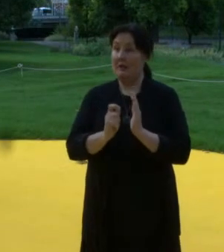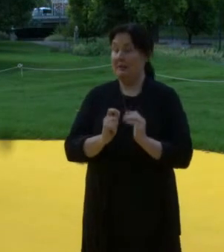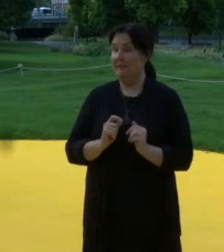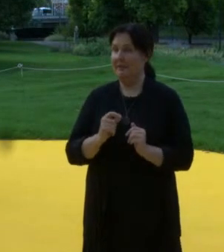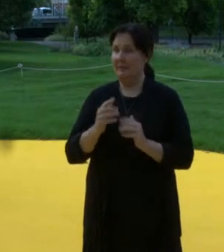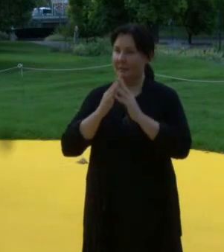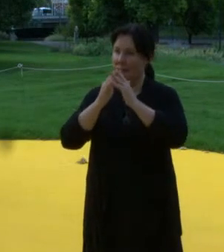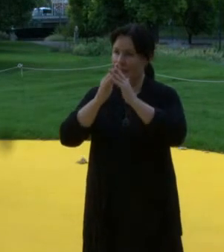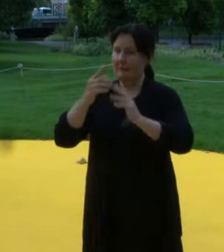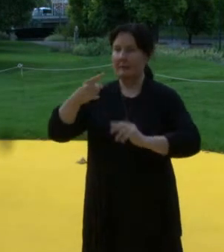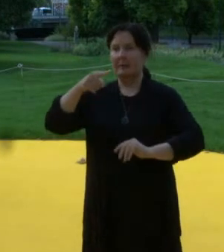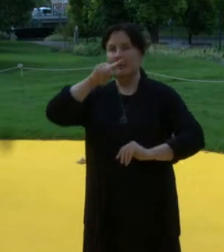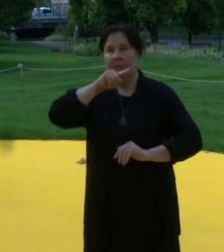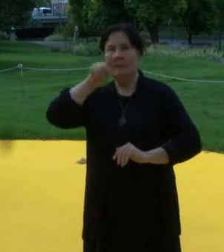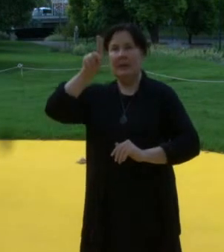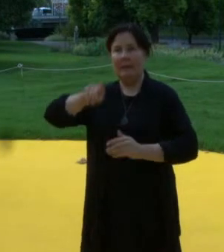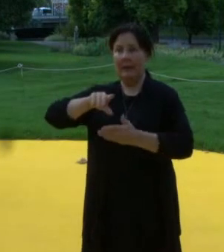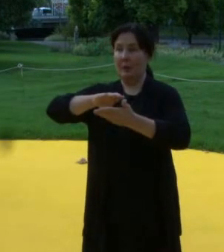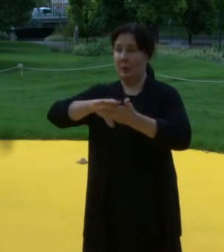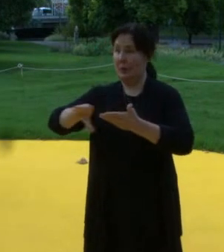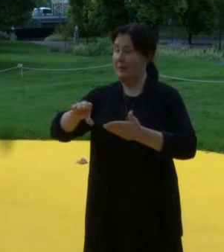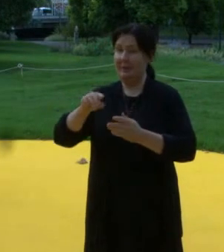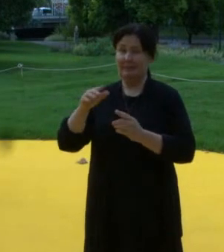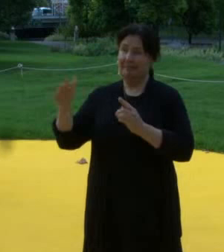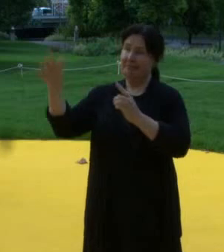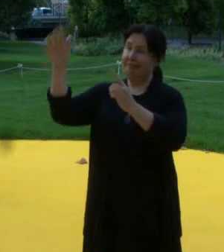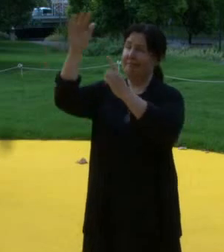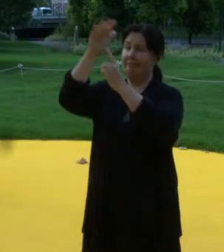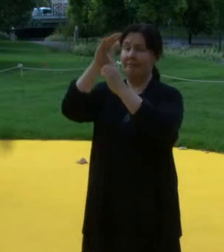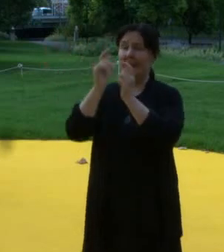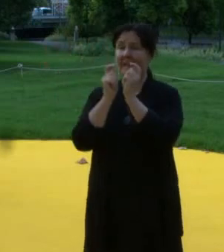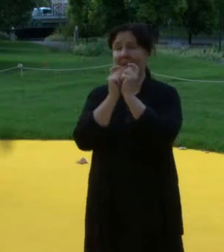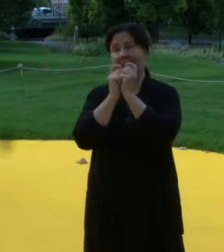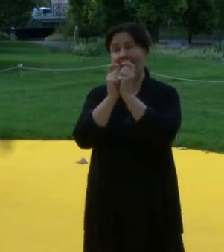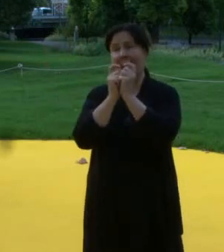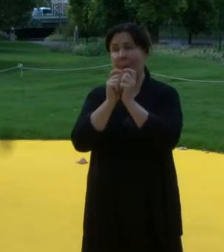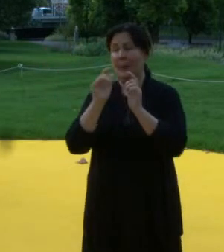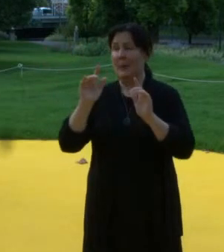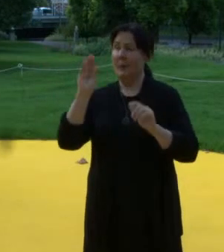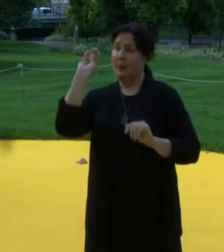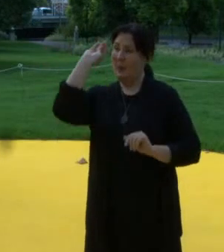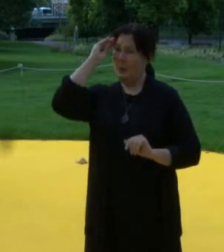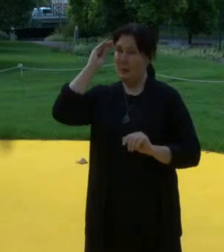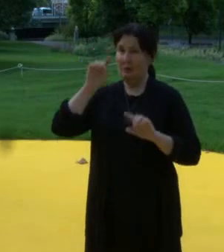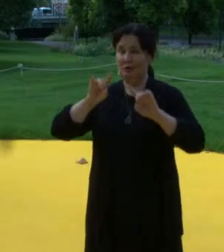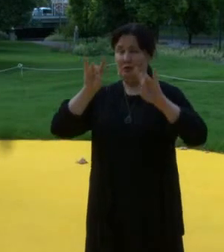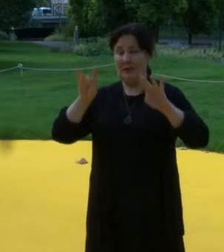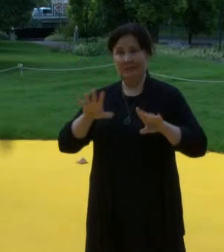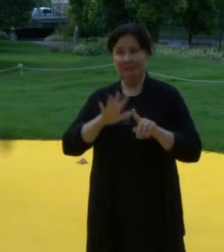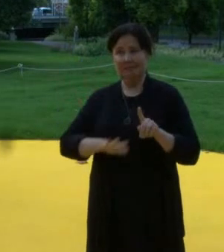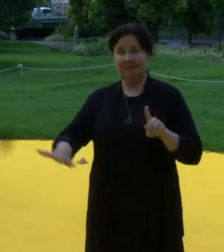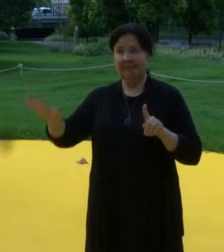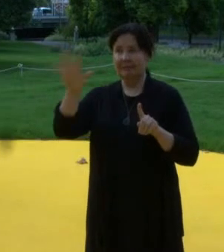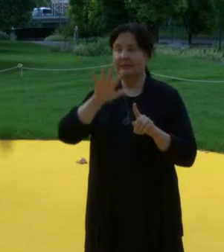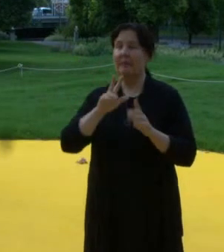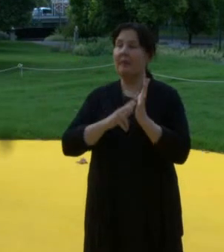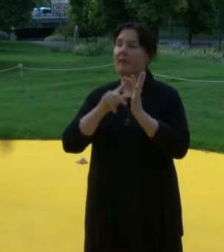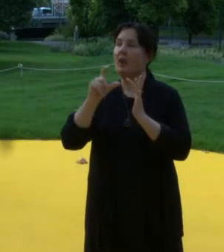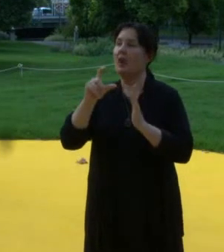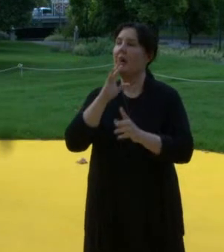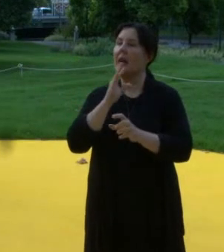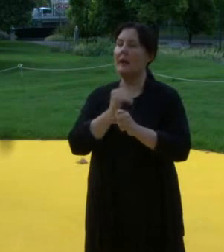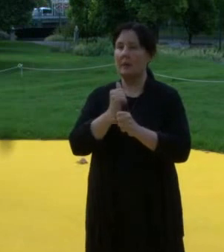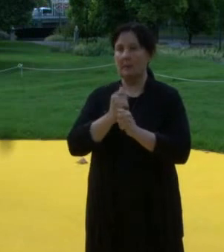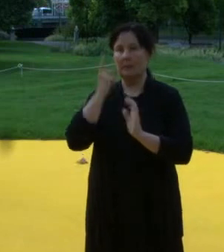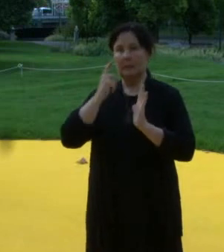single most valuable literary award in the country, and it's a recognition by the Victorian Government that literary excellence is something that